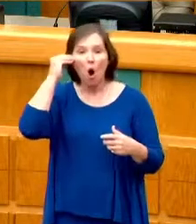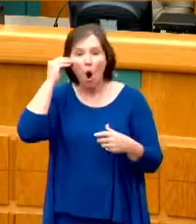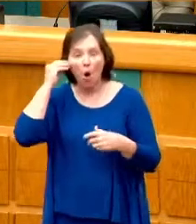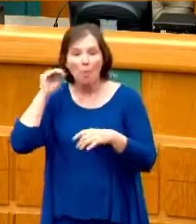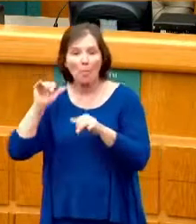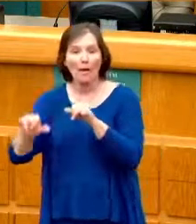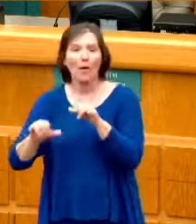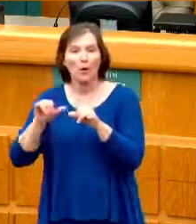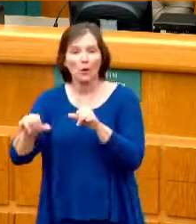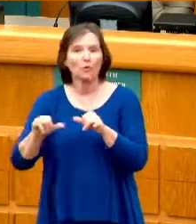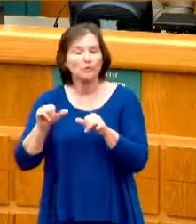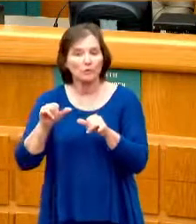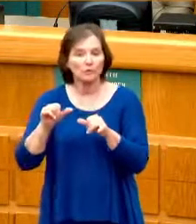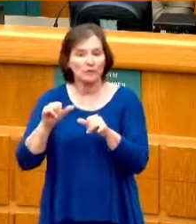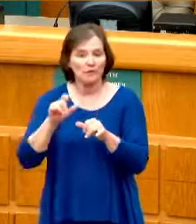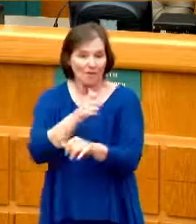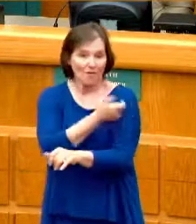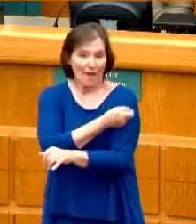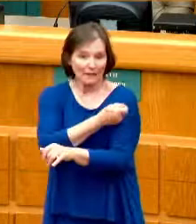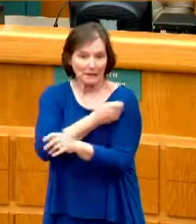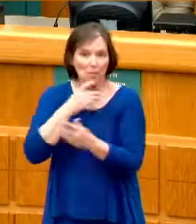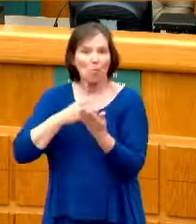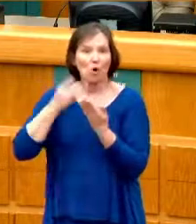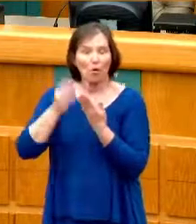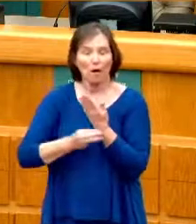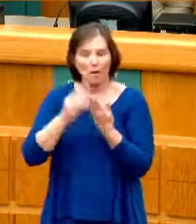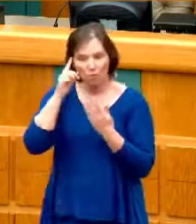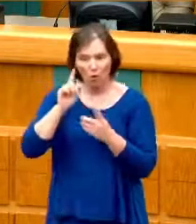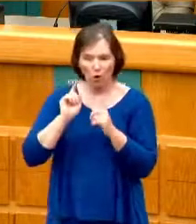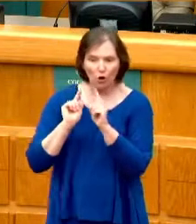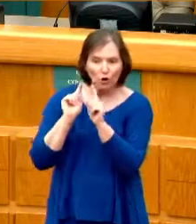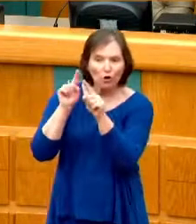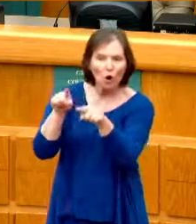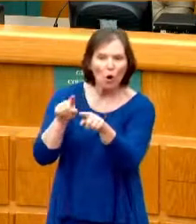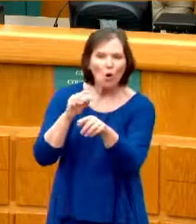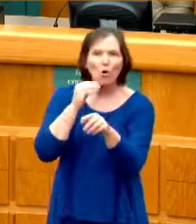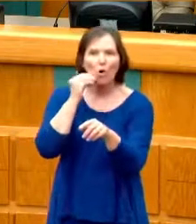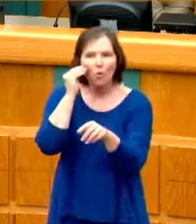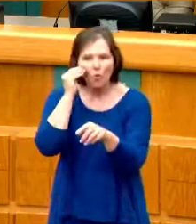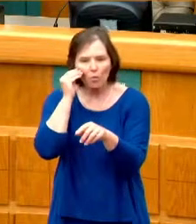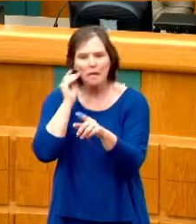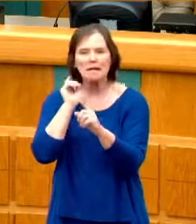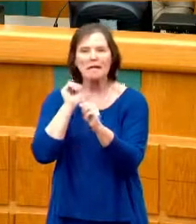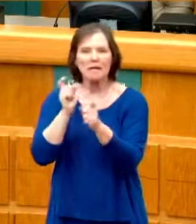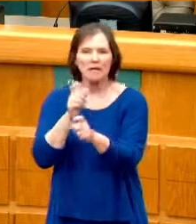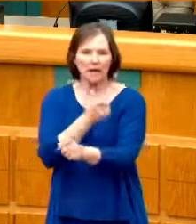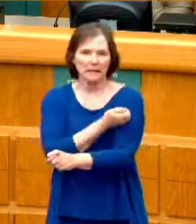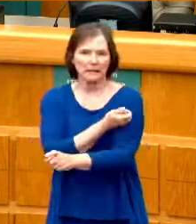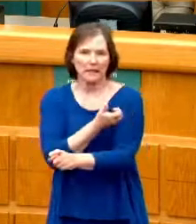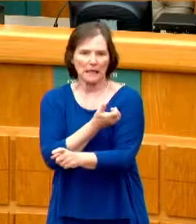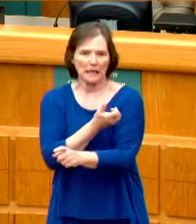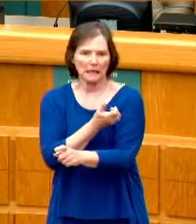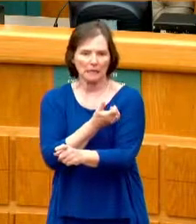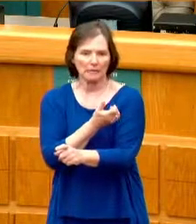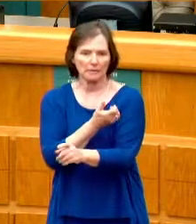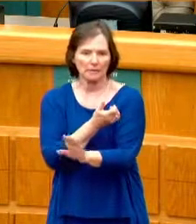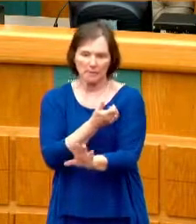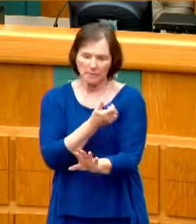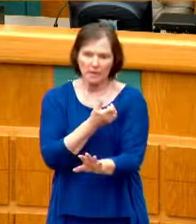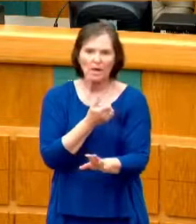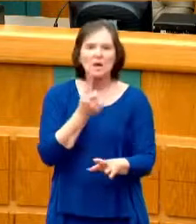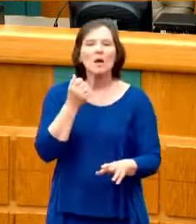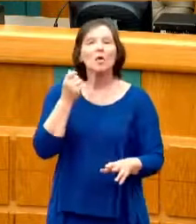areas. And if they can get people to come, we are eager to bring vaccines, and we